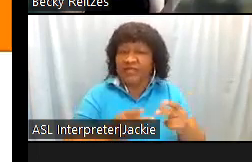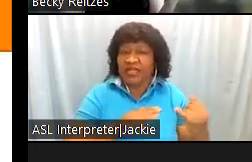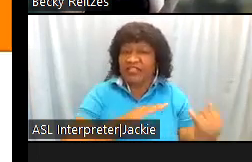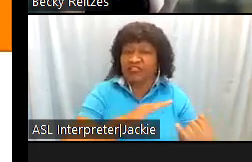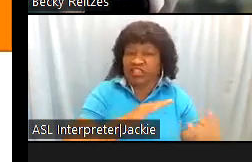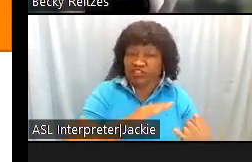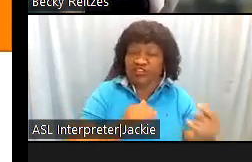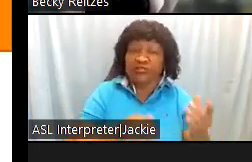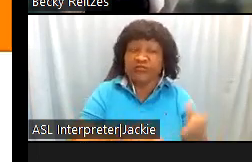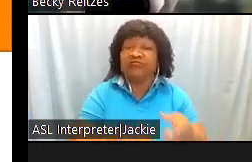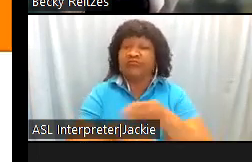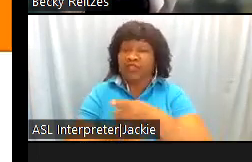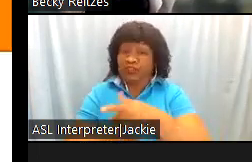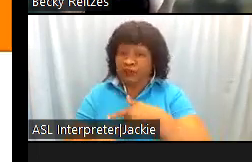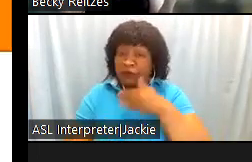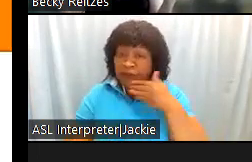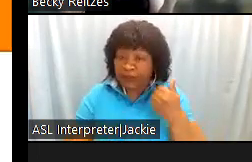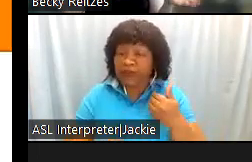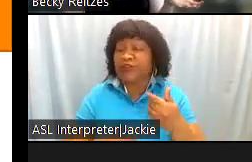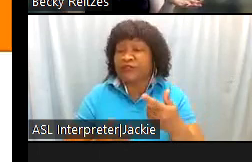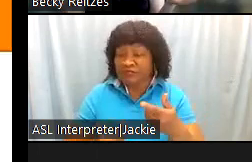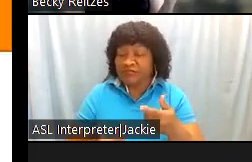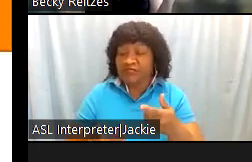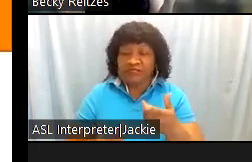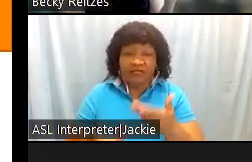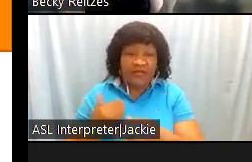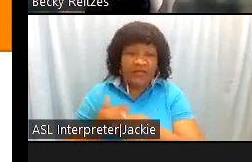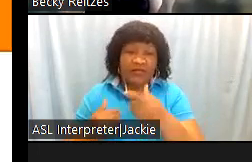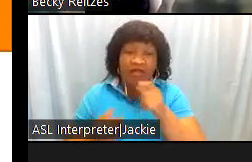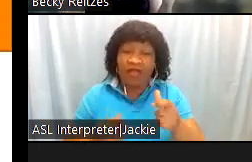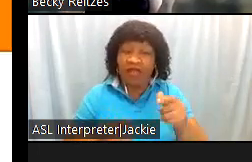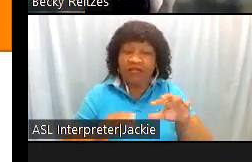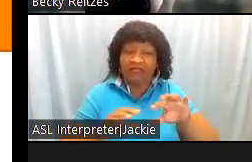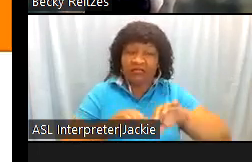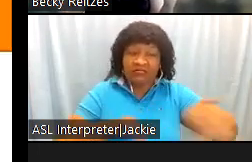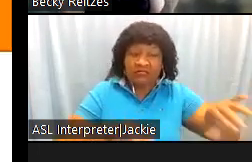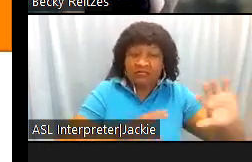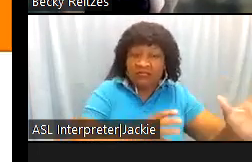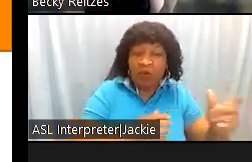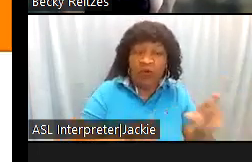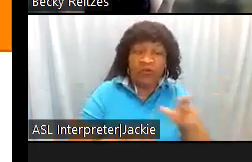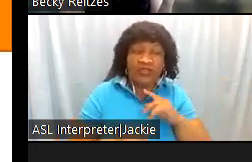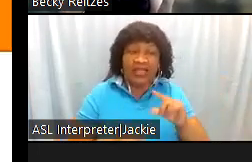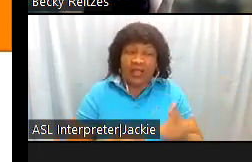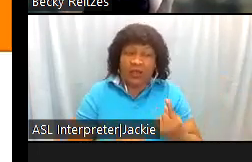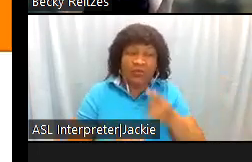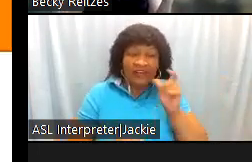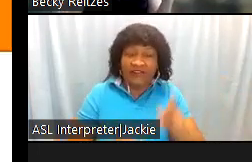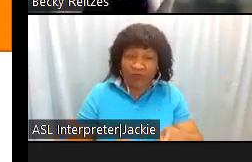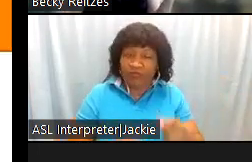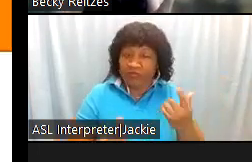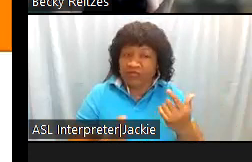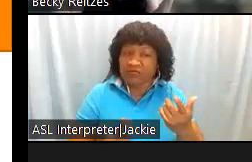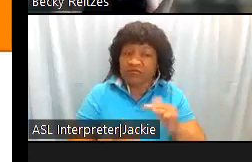they're feeling better, and then they are either no longer quarantining or isolating. And then they also